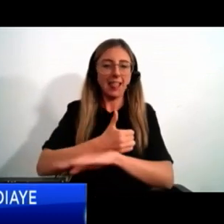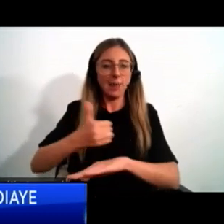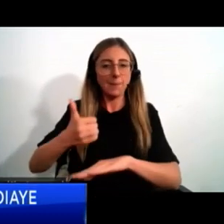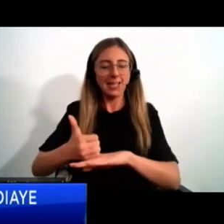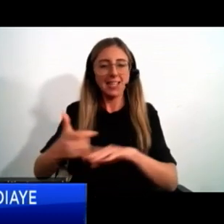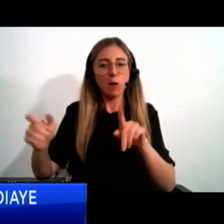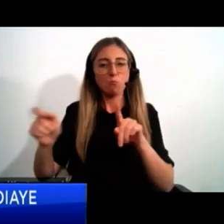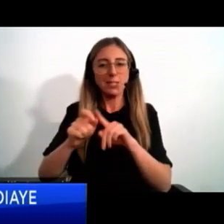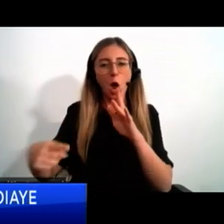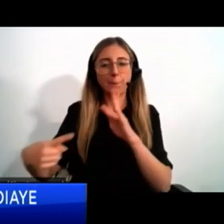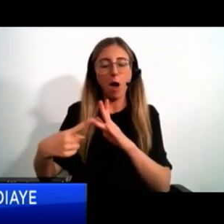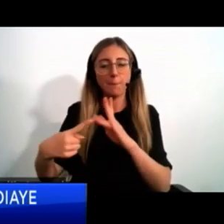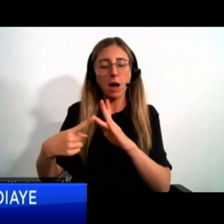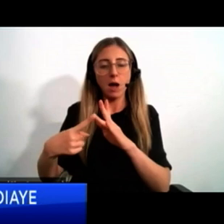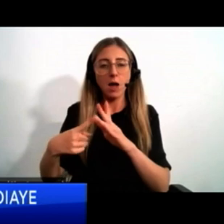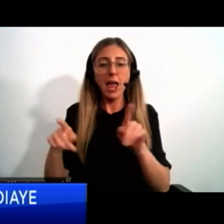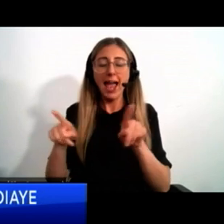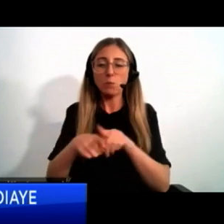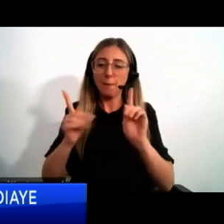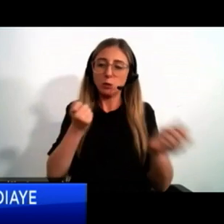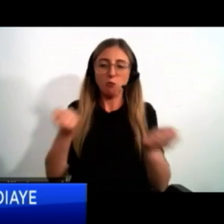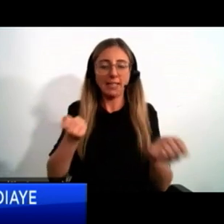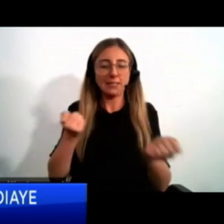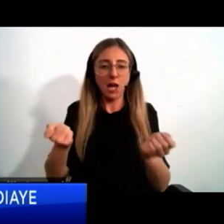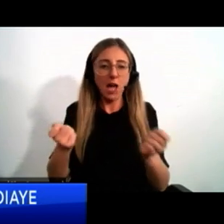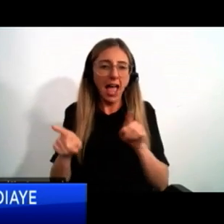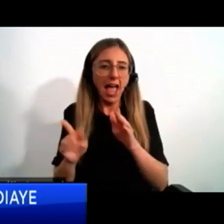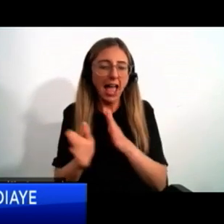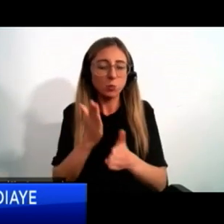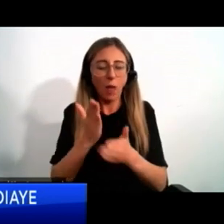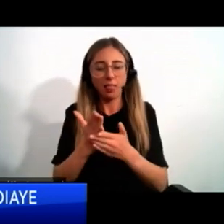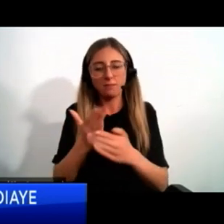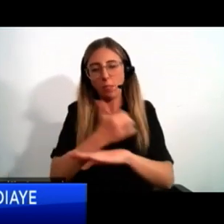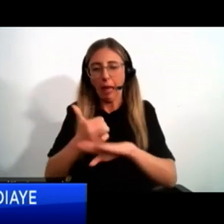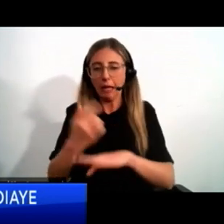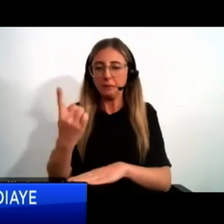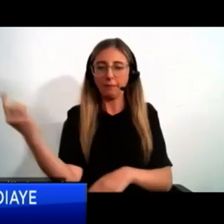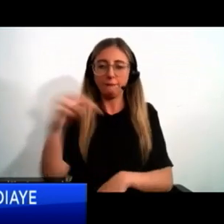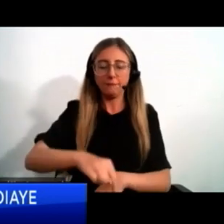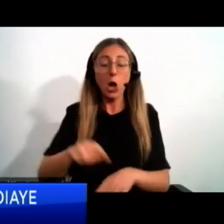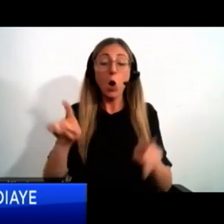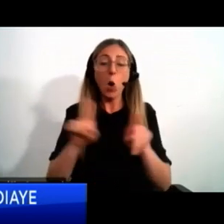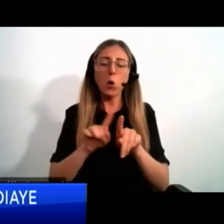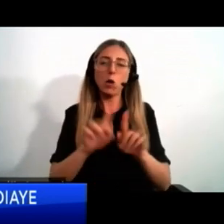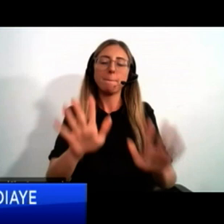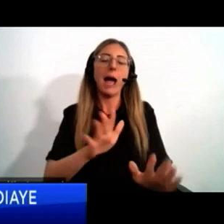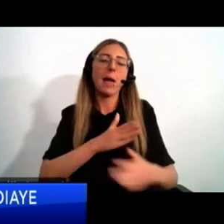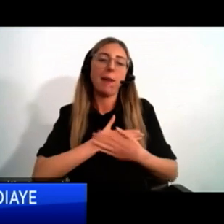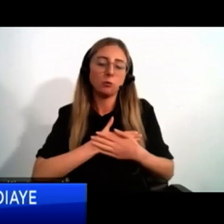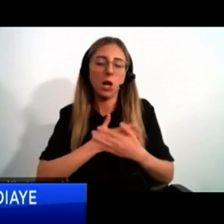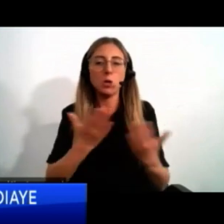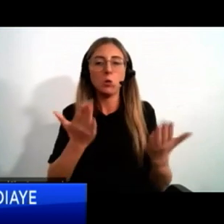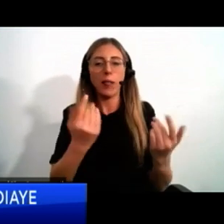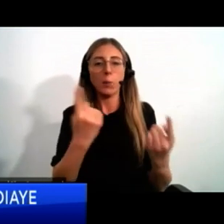Orama, our executive vice president, managing director, and of course, the staff of Afrexim Bank. It's also my honor and my privilege